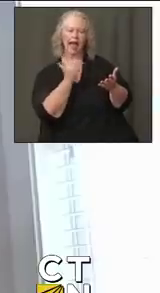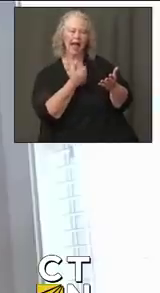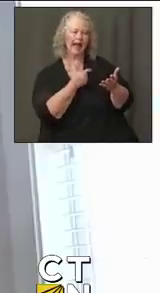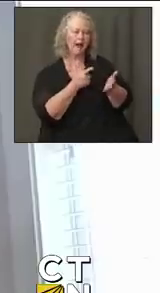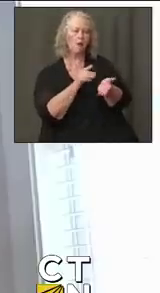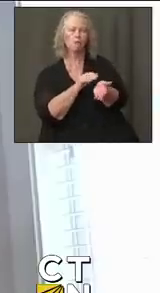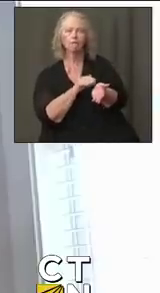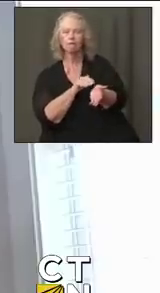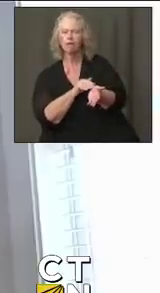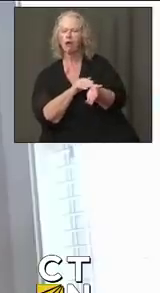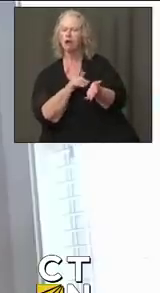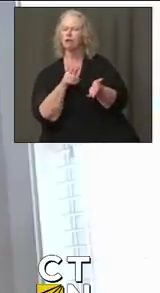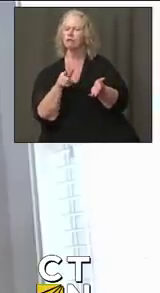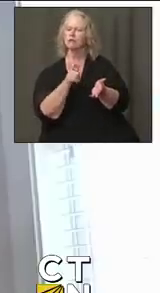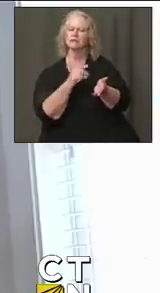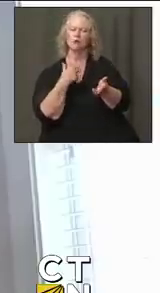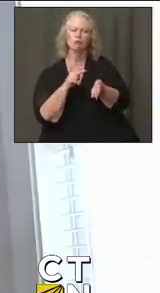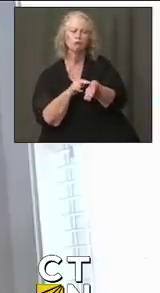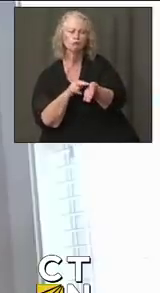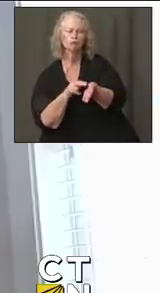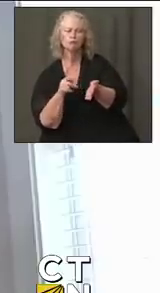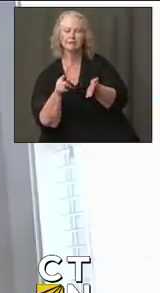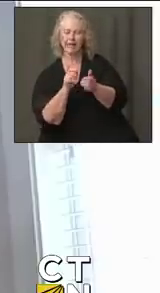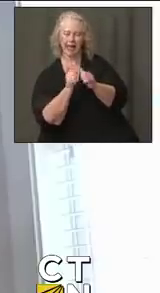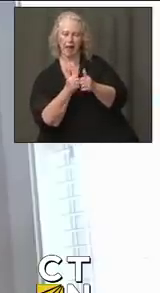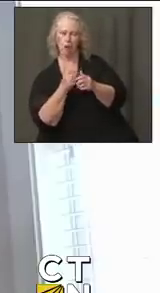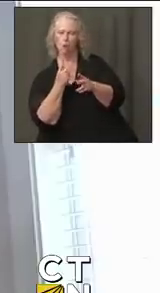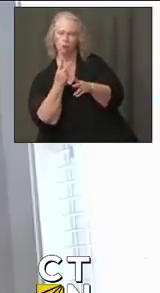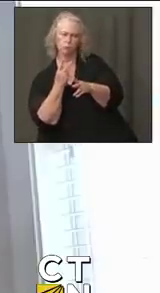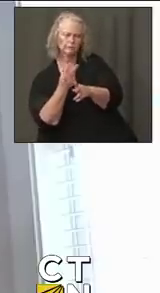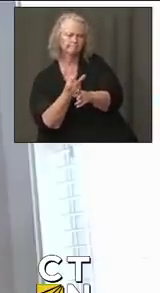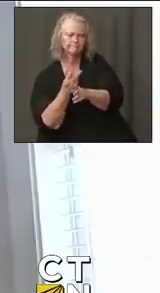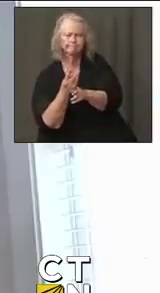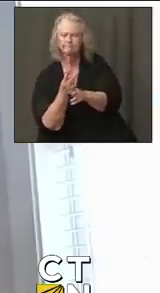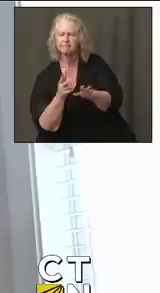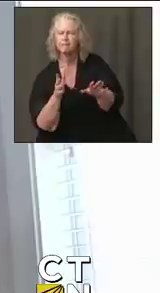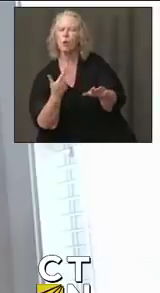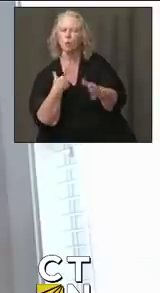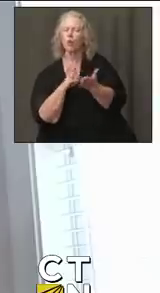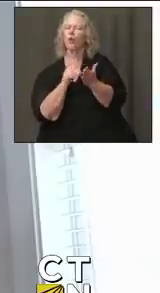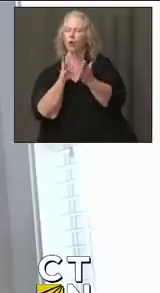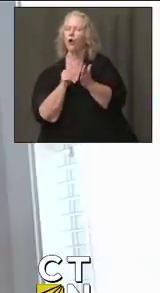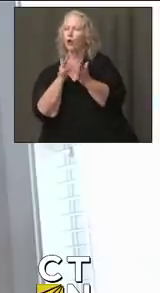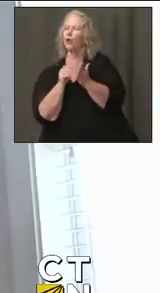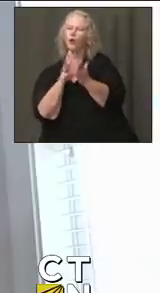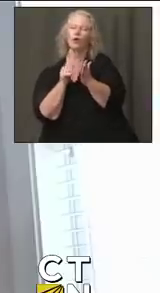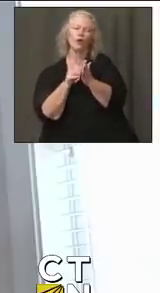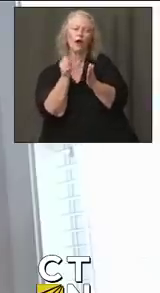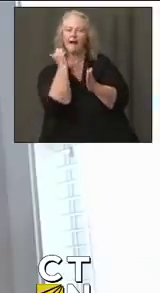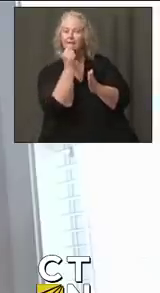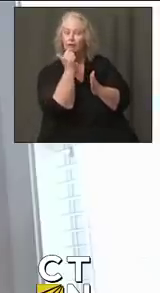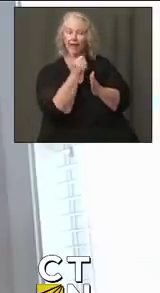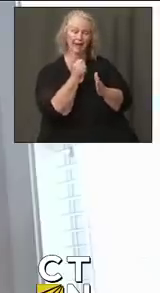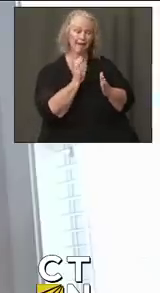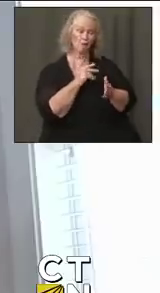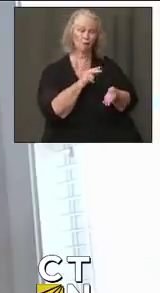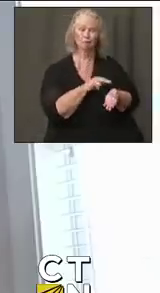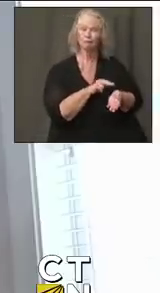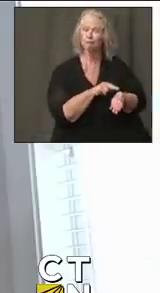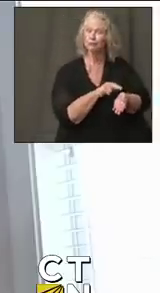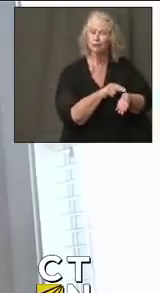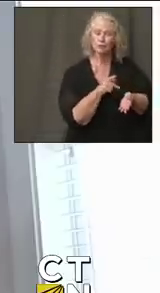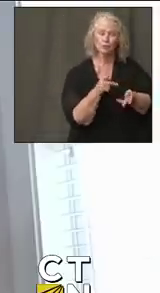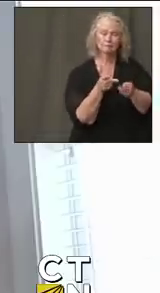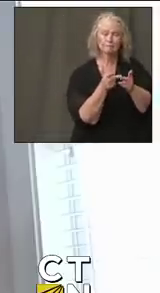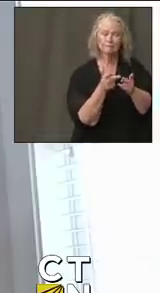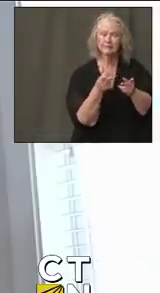for COVID is evolving and changing and improving every day. Our nursing facilities